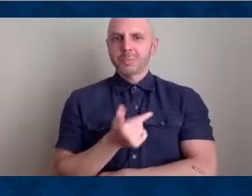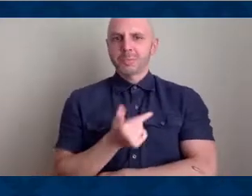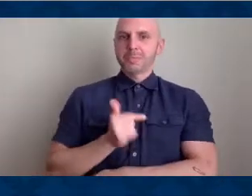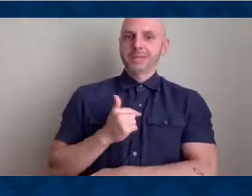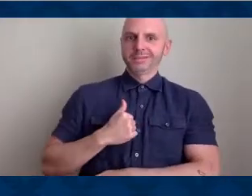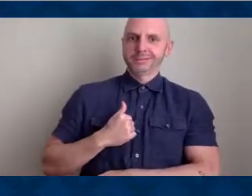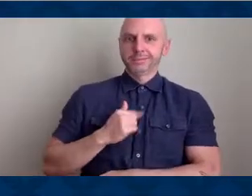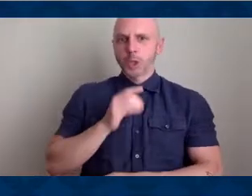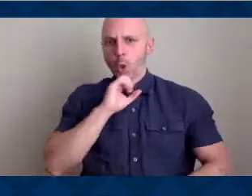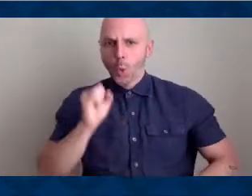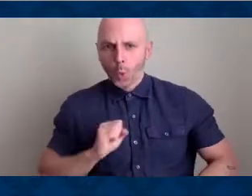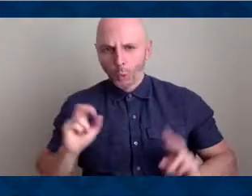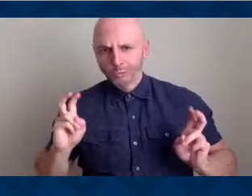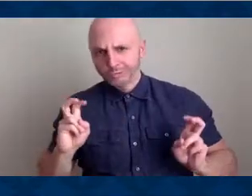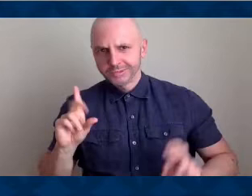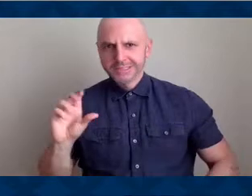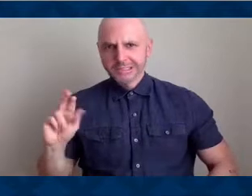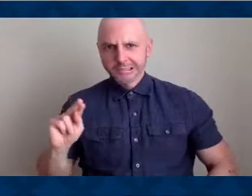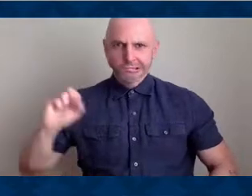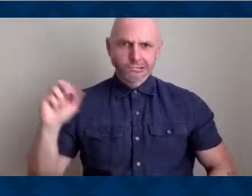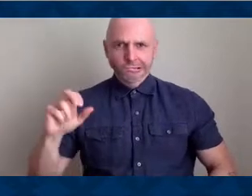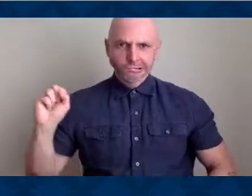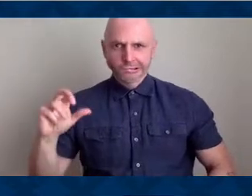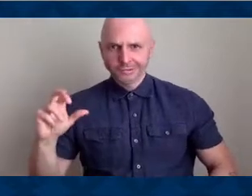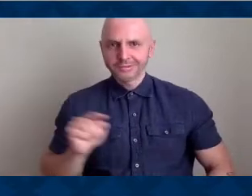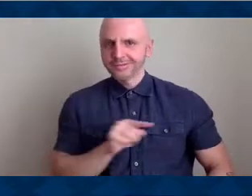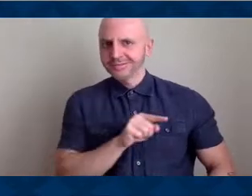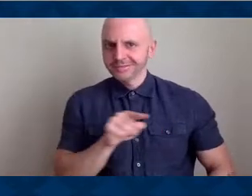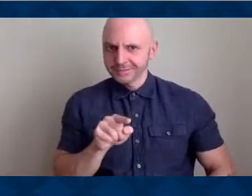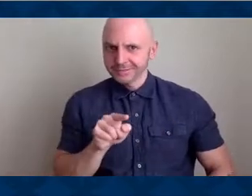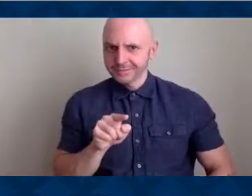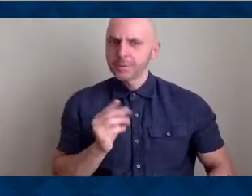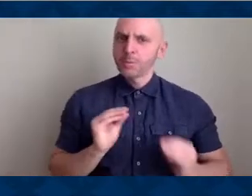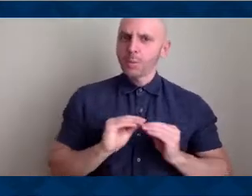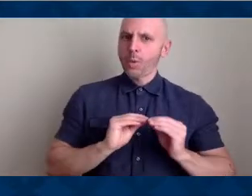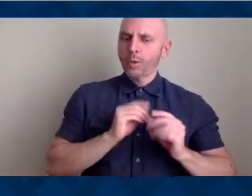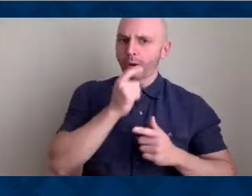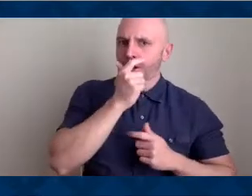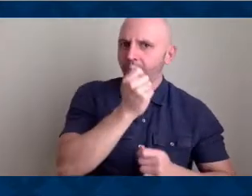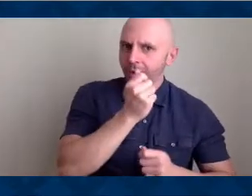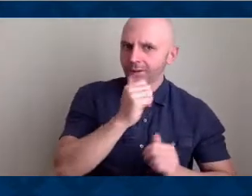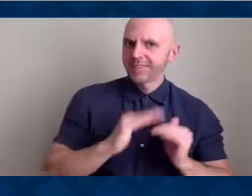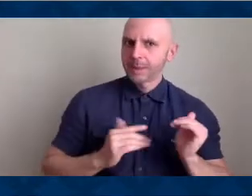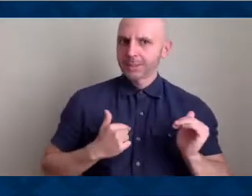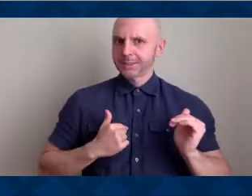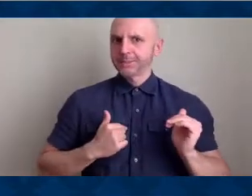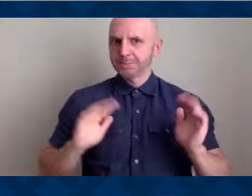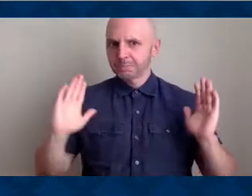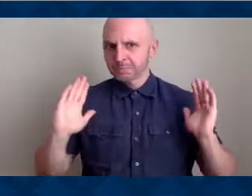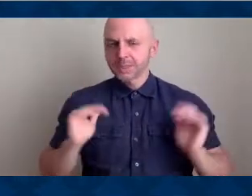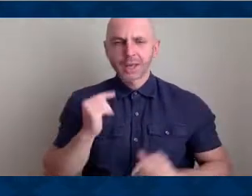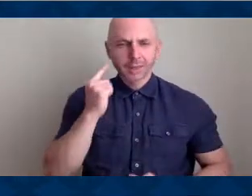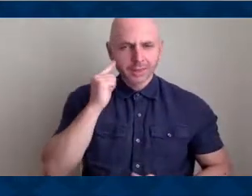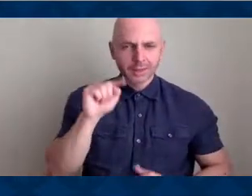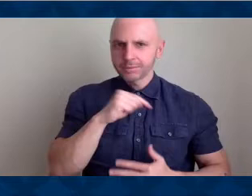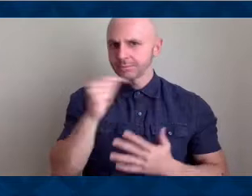dean. So I believe there's a PowerPoint presentation with slides, and